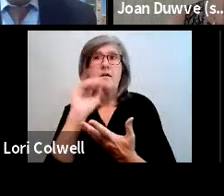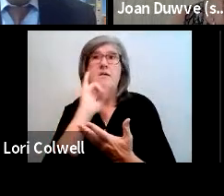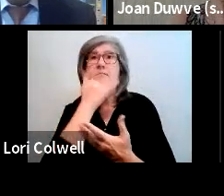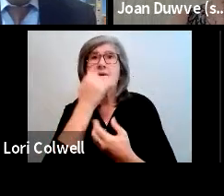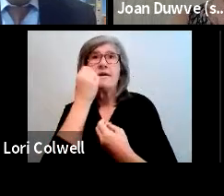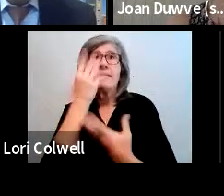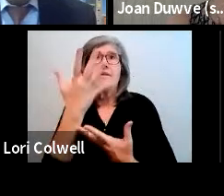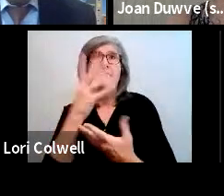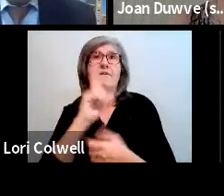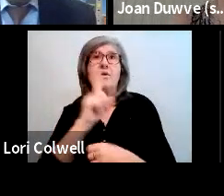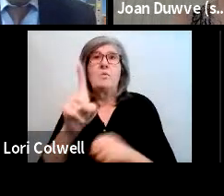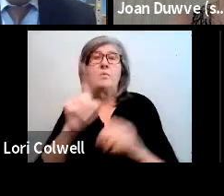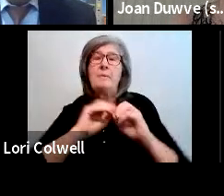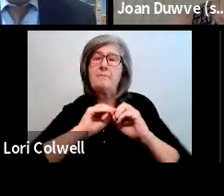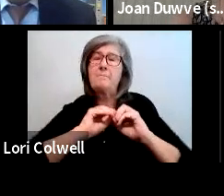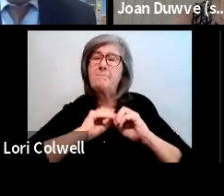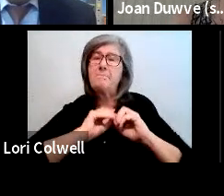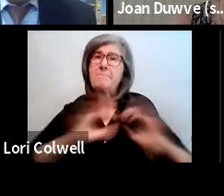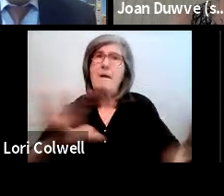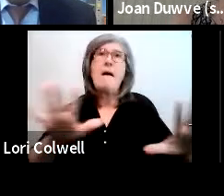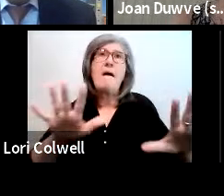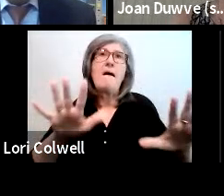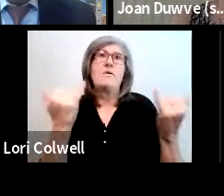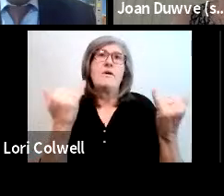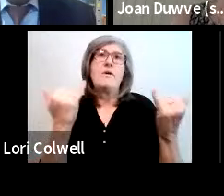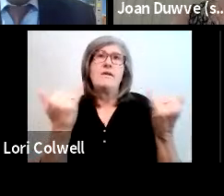really so rampant right now.